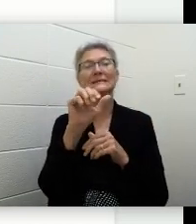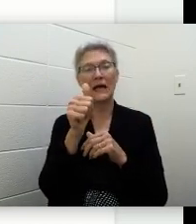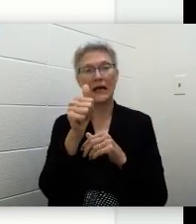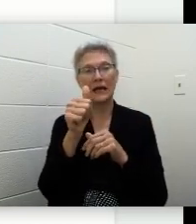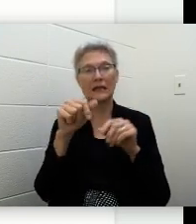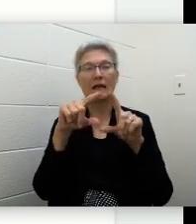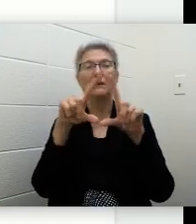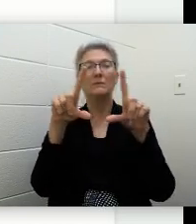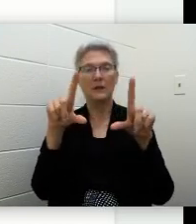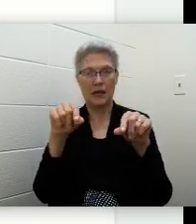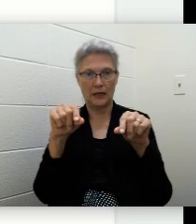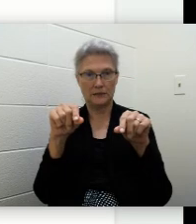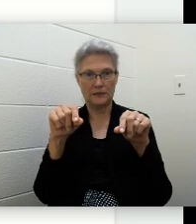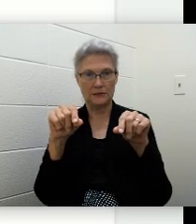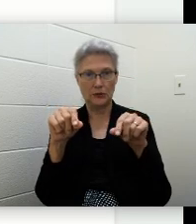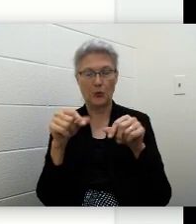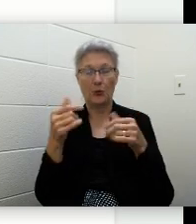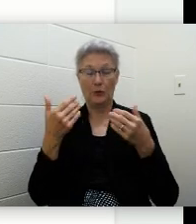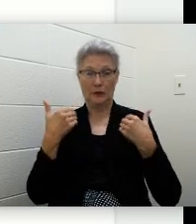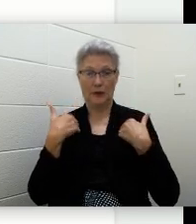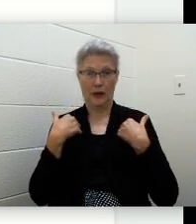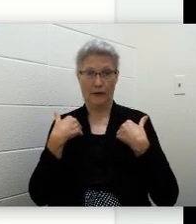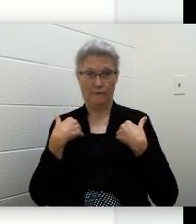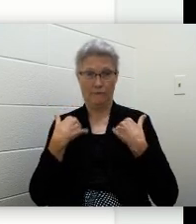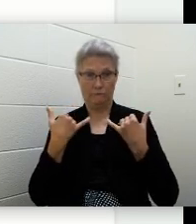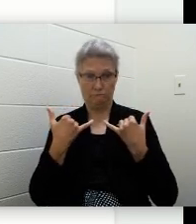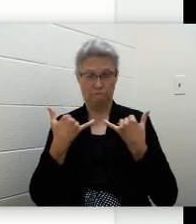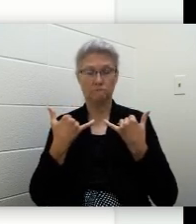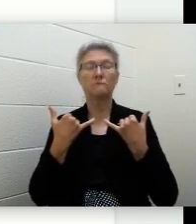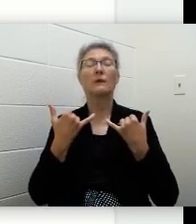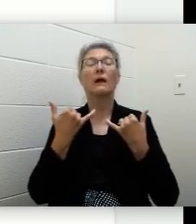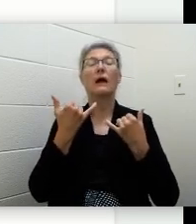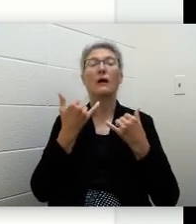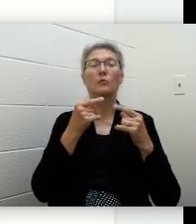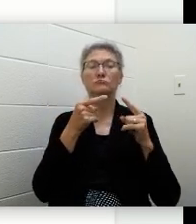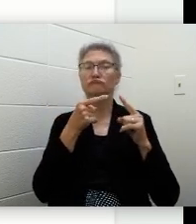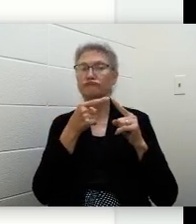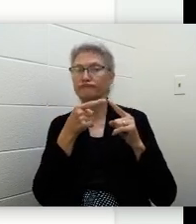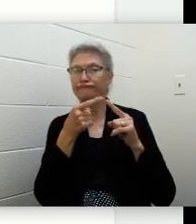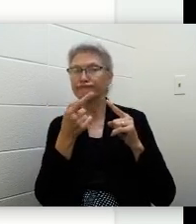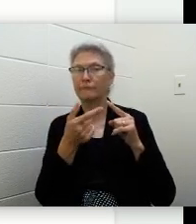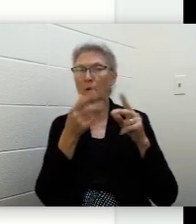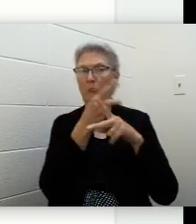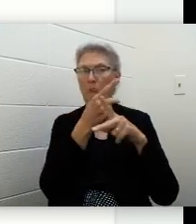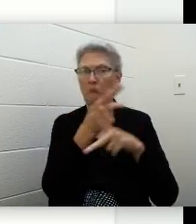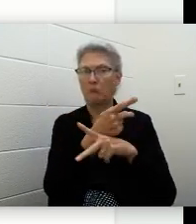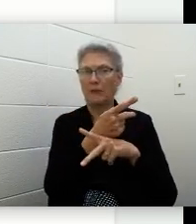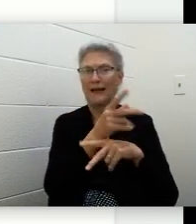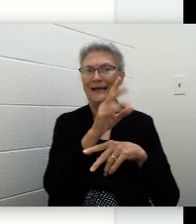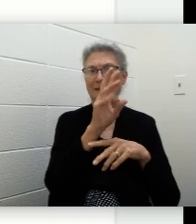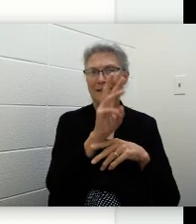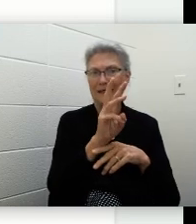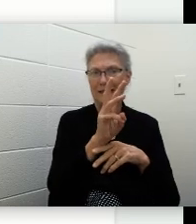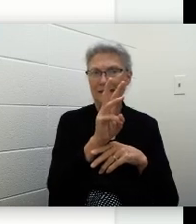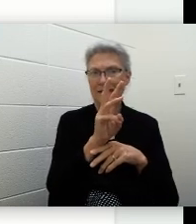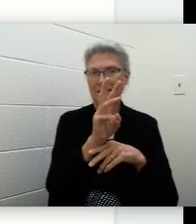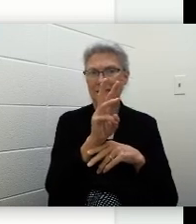what I'm noticing is that we have now, really we're pointing out how we've multiplied